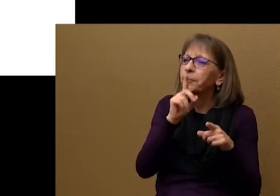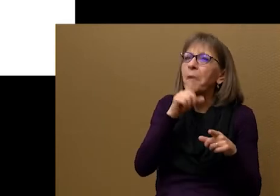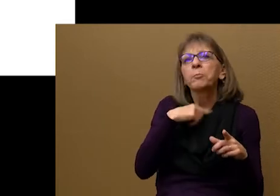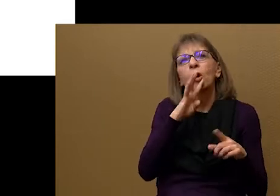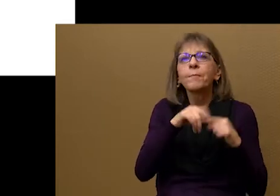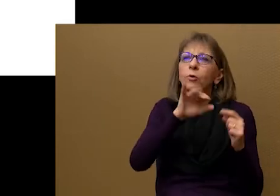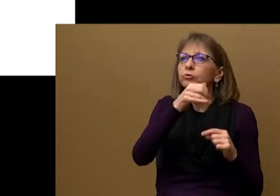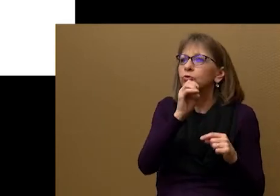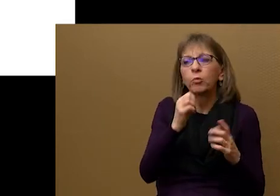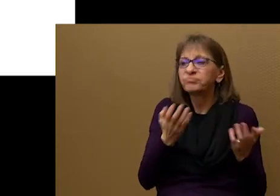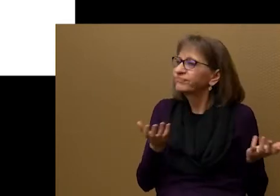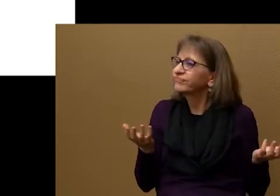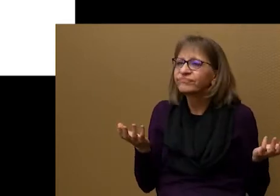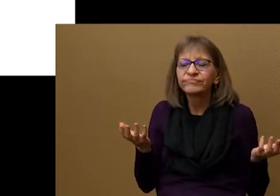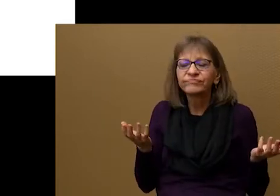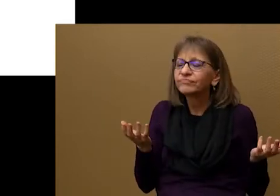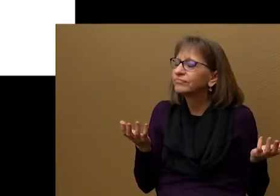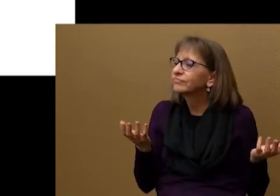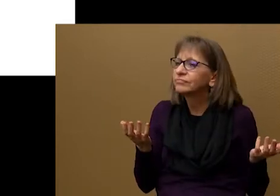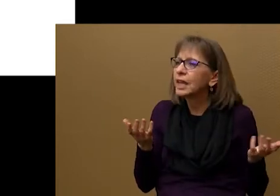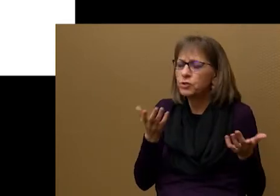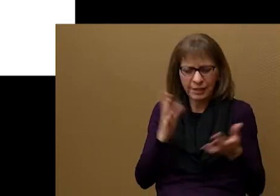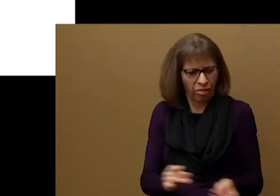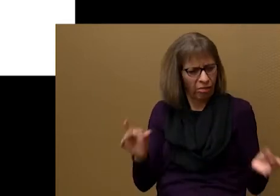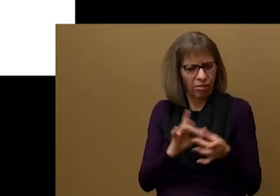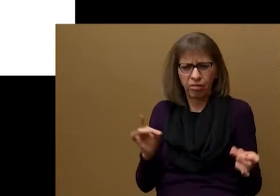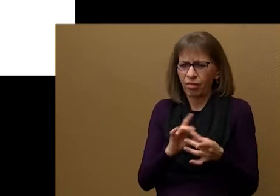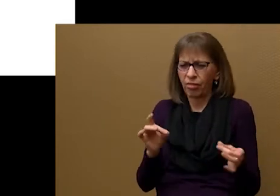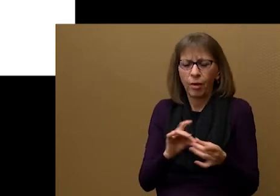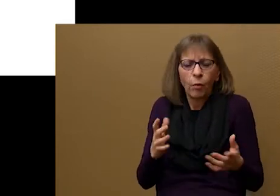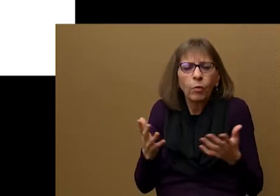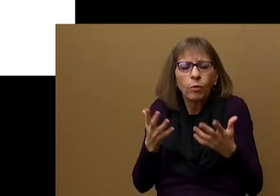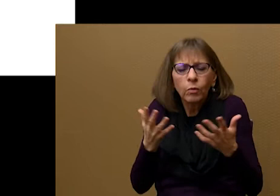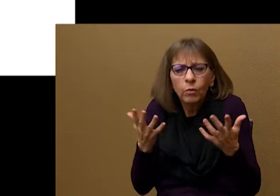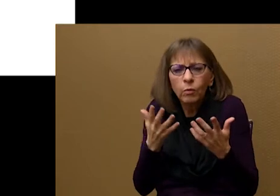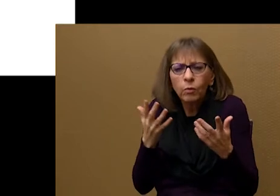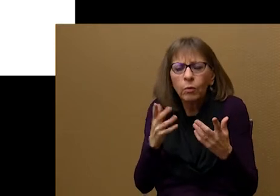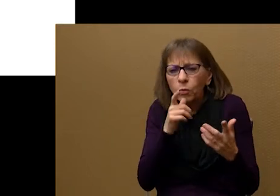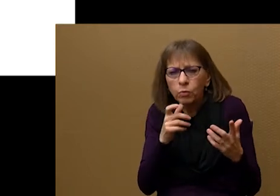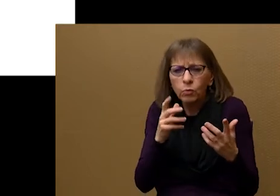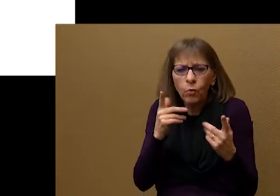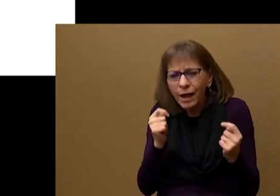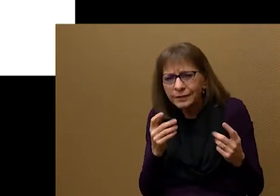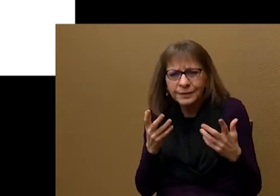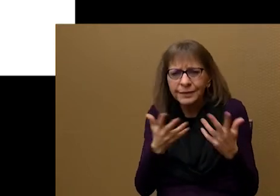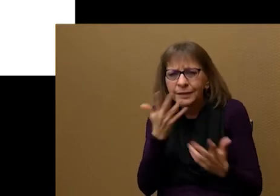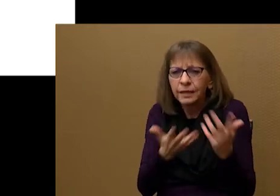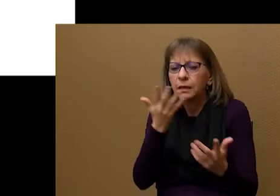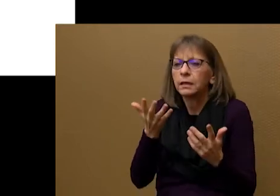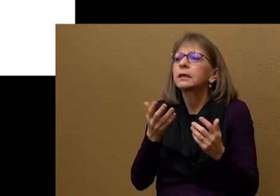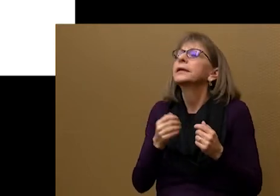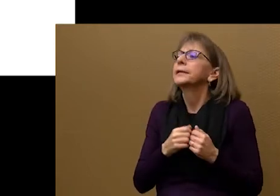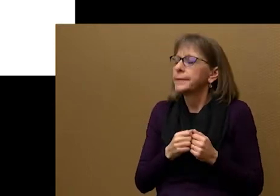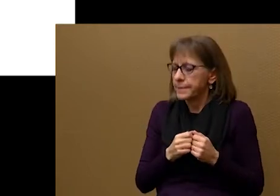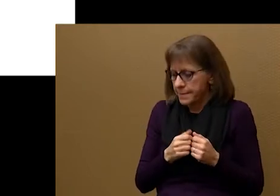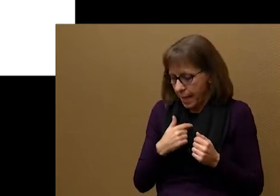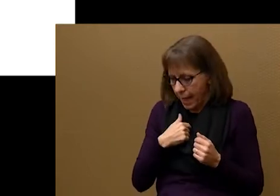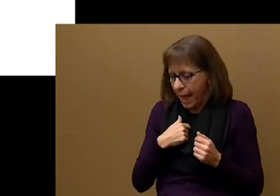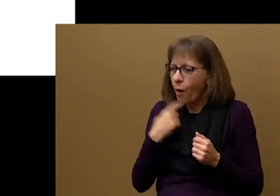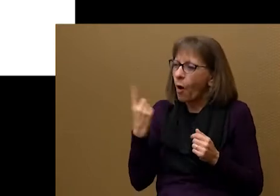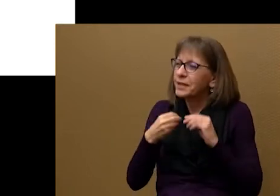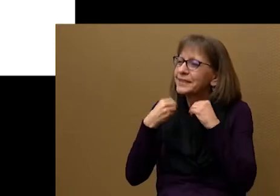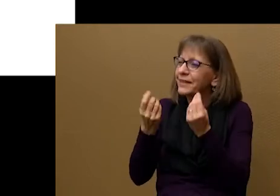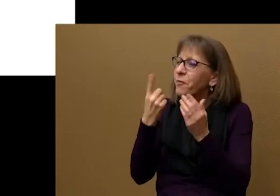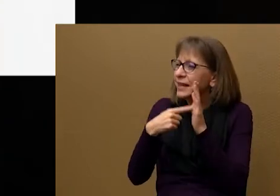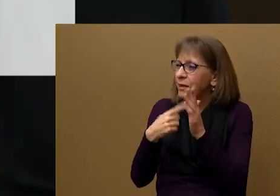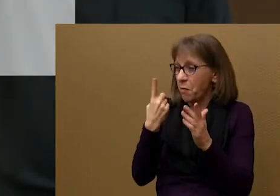about Joe, or if they or something, and they would start talking, but it's not clear what. Not clear who or what they're talking